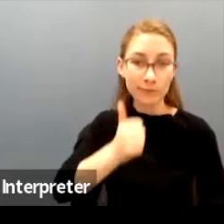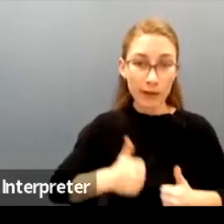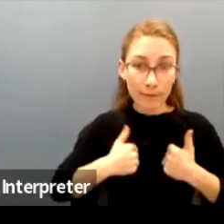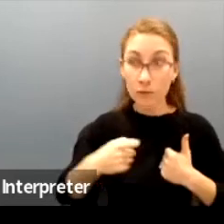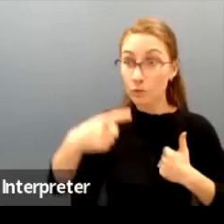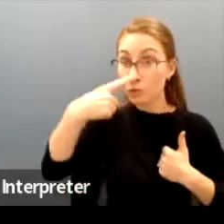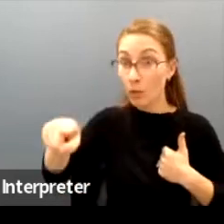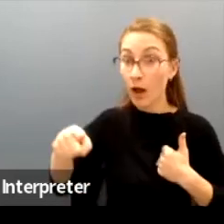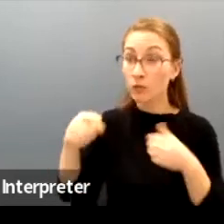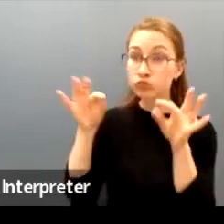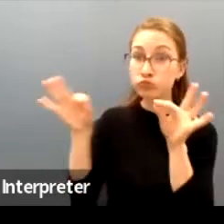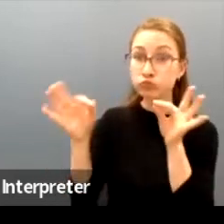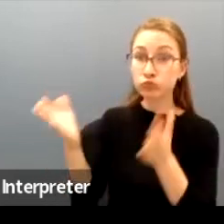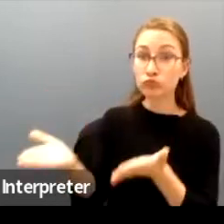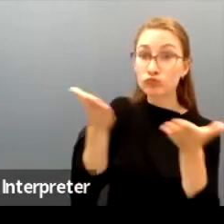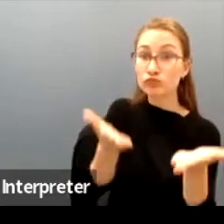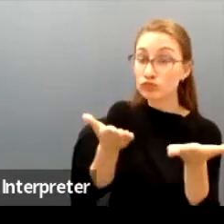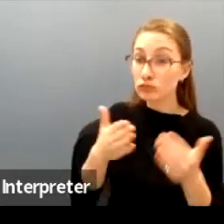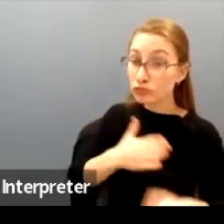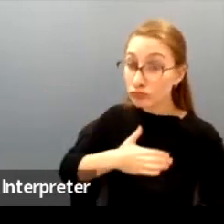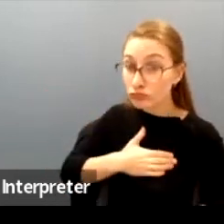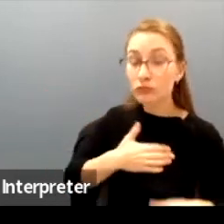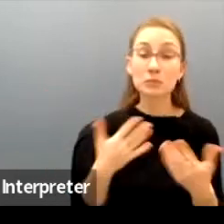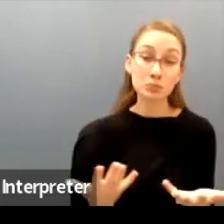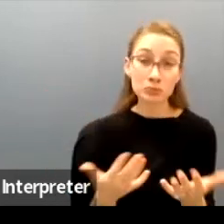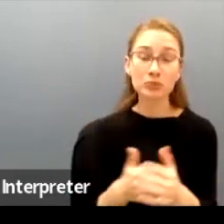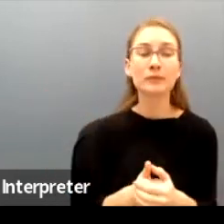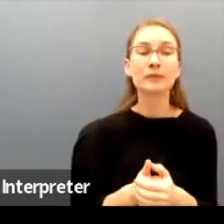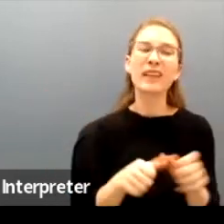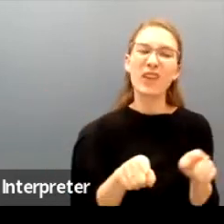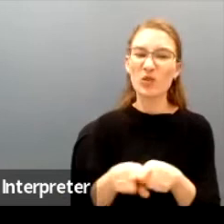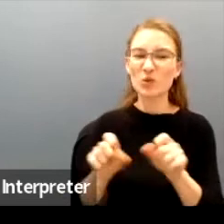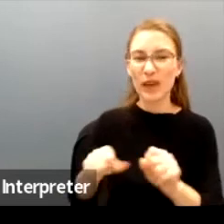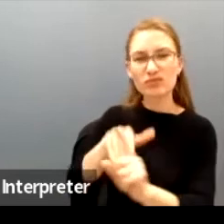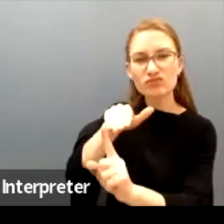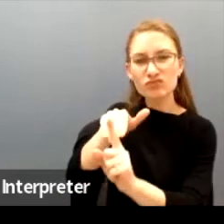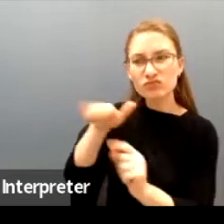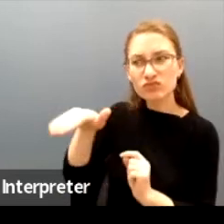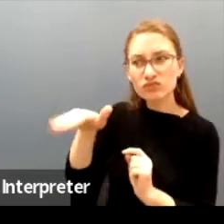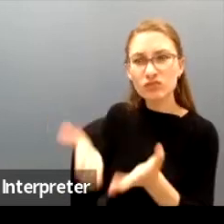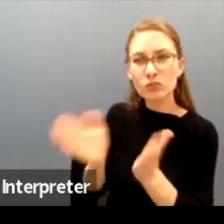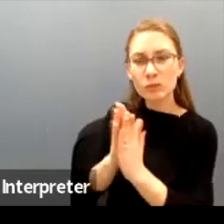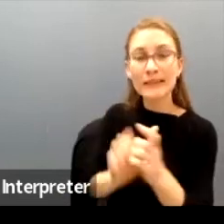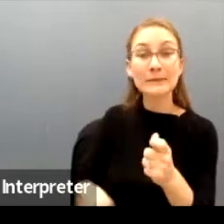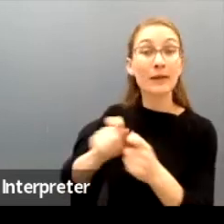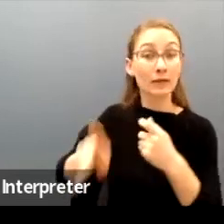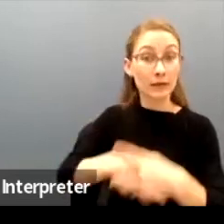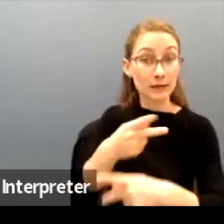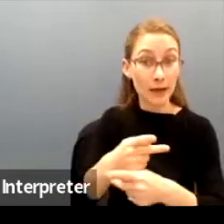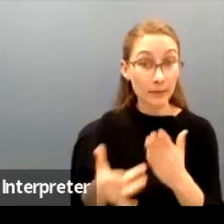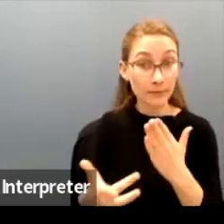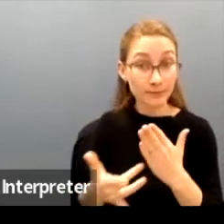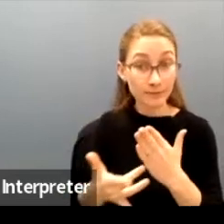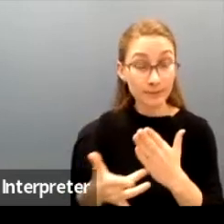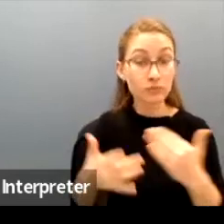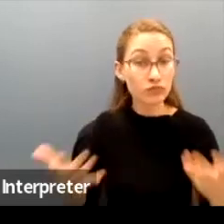You can reach out to the vendor rep as well for maybe a specific type of device or specific support that you might need. Play around with it